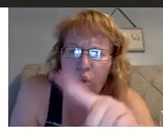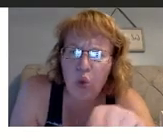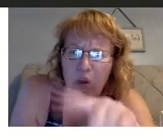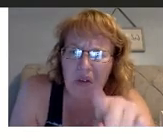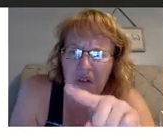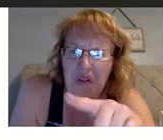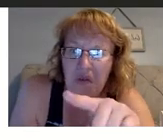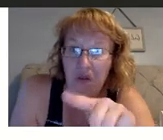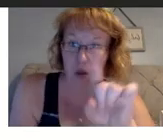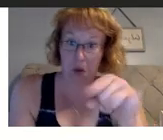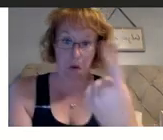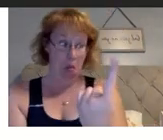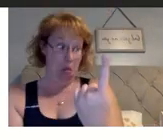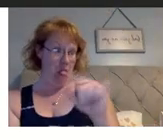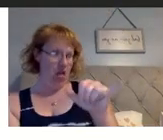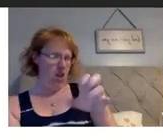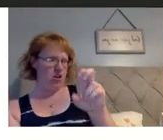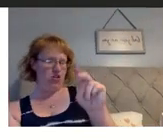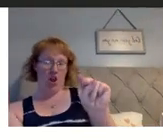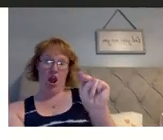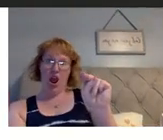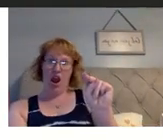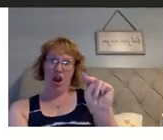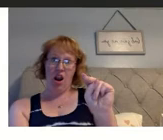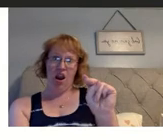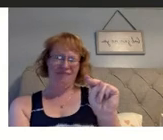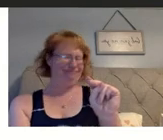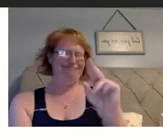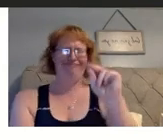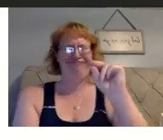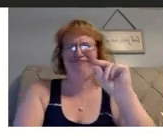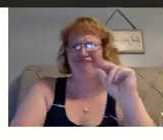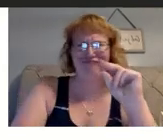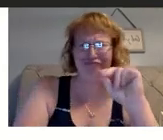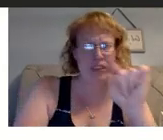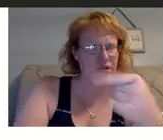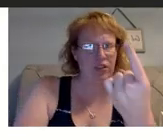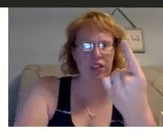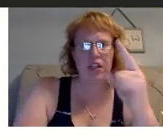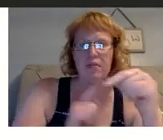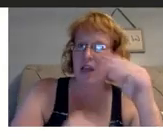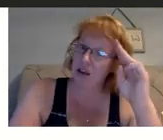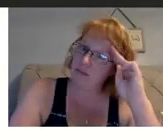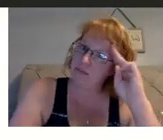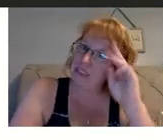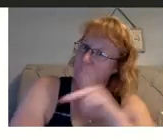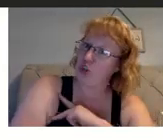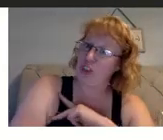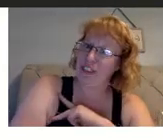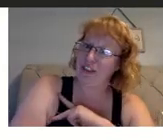Is it just about Jen? No. Is it just about Mr. Kinder?